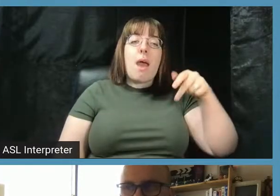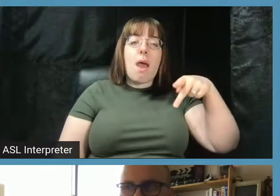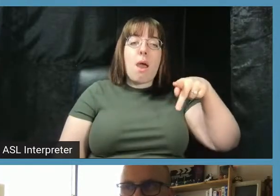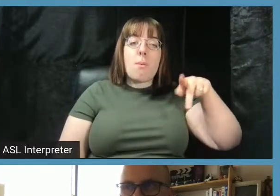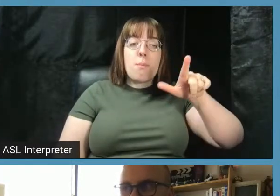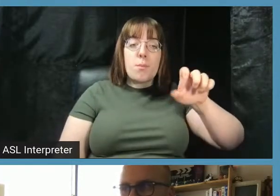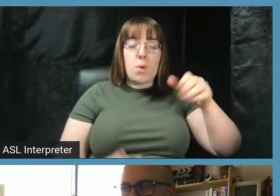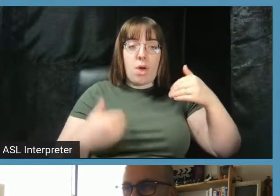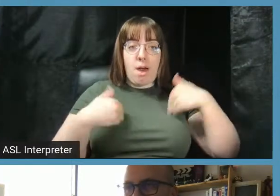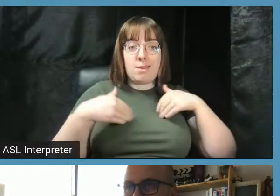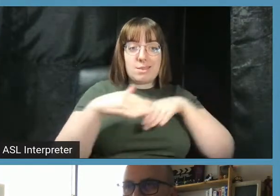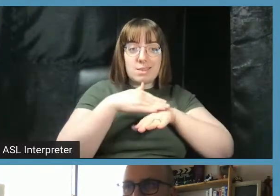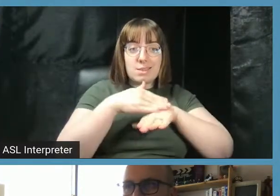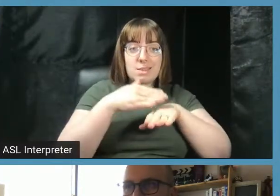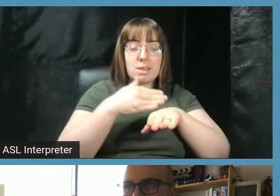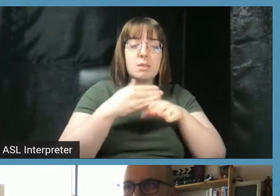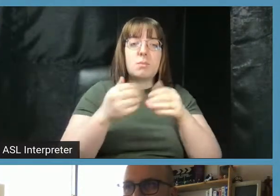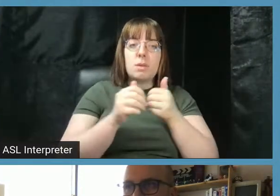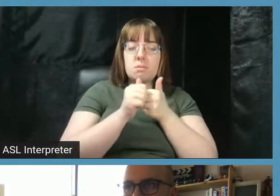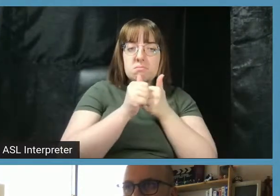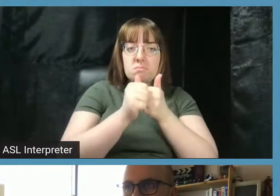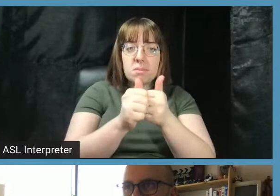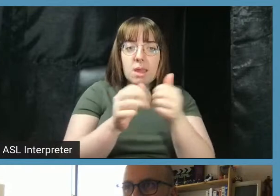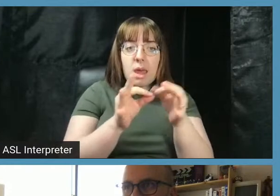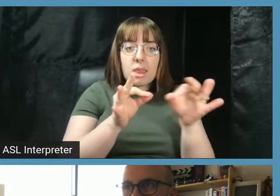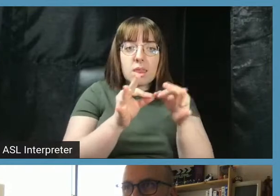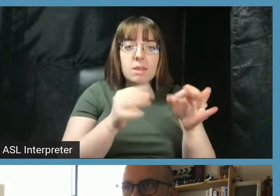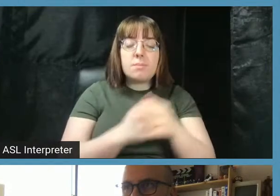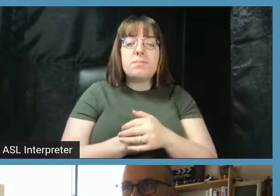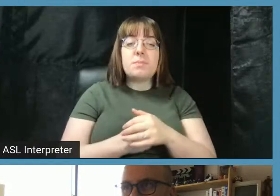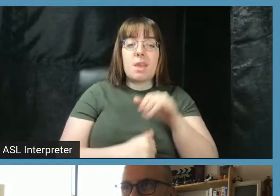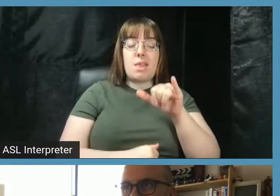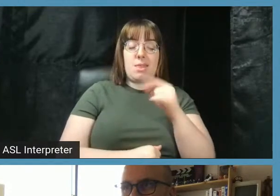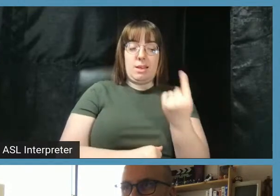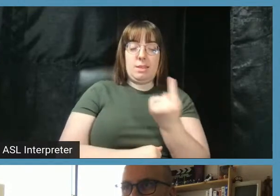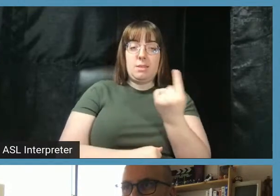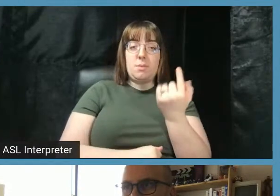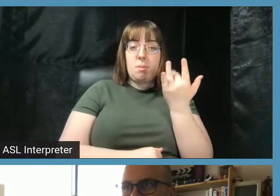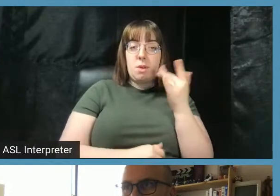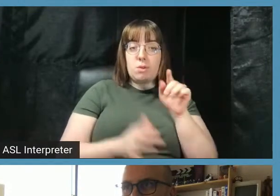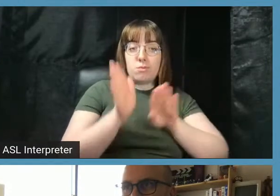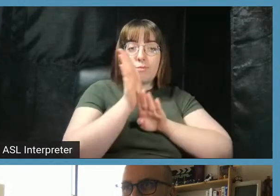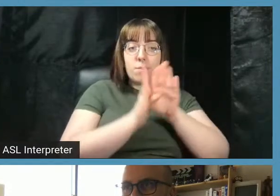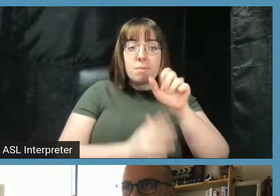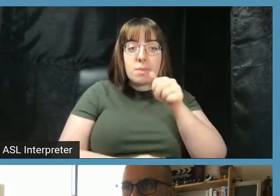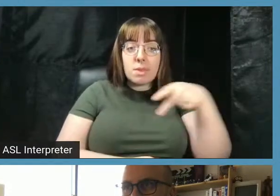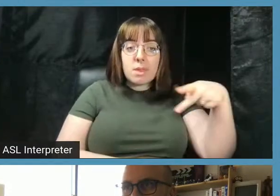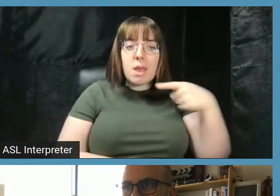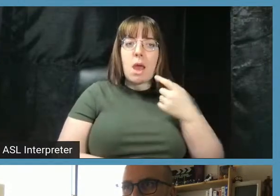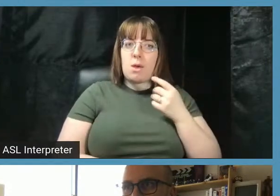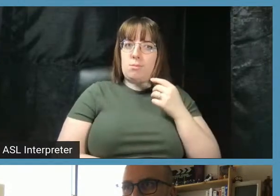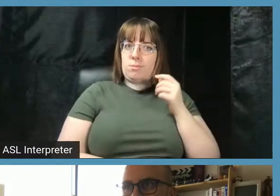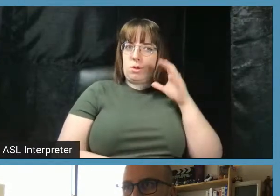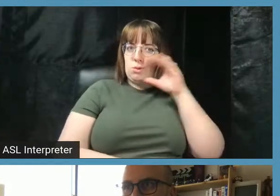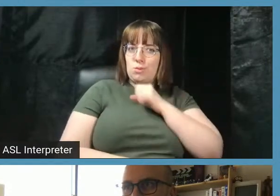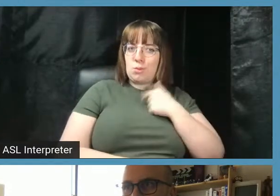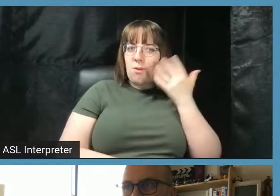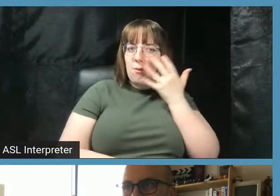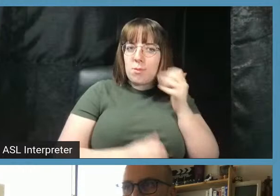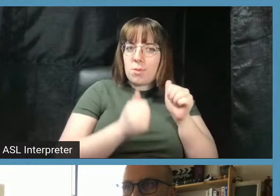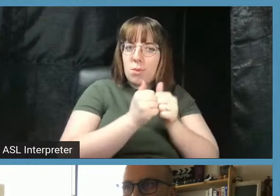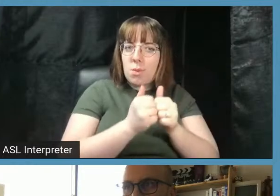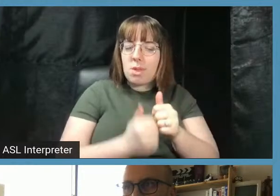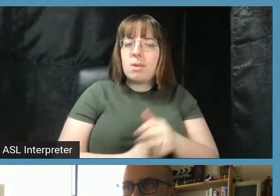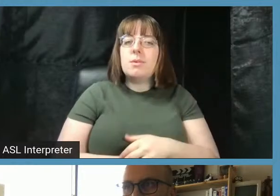can follow. And so that would be something that, because you're developing an app, I'm assuming that you're familiar with. But if not, on